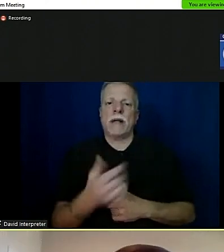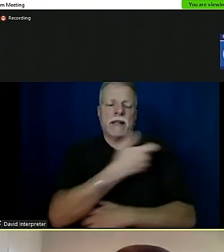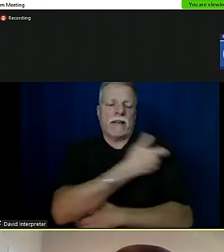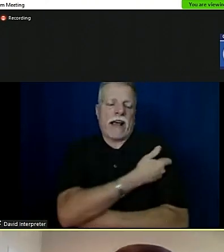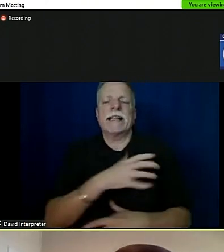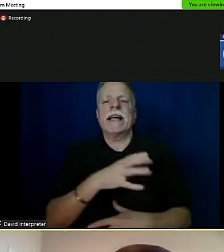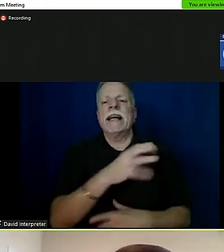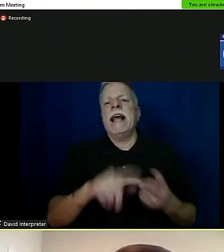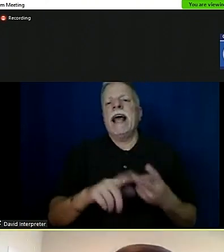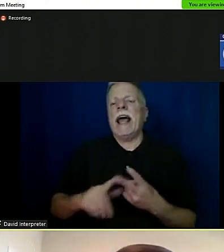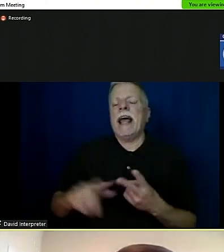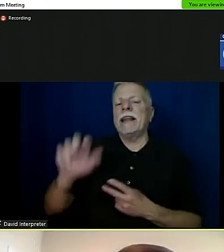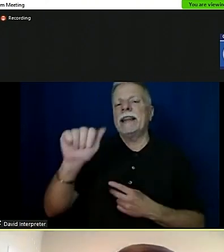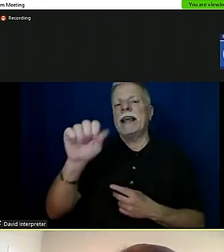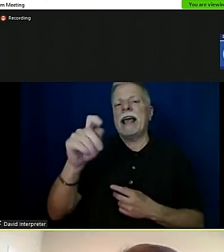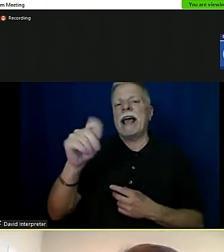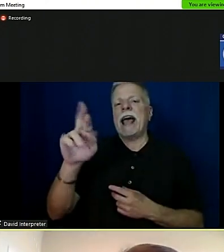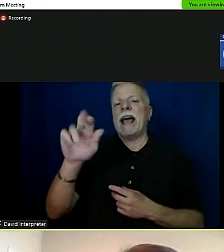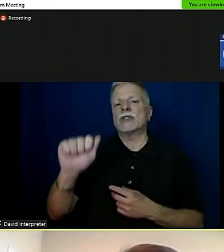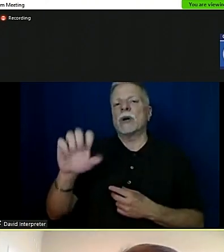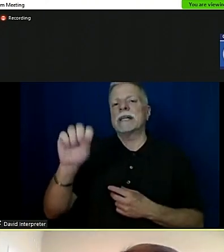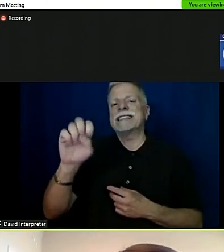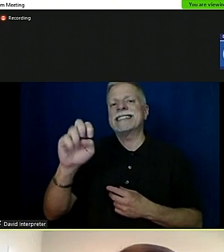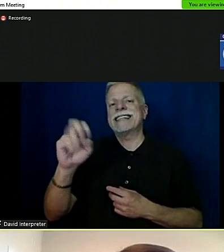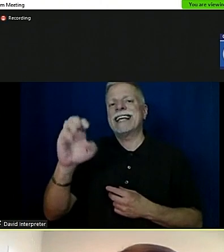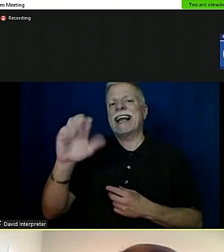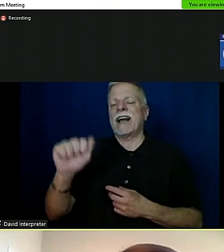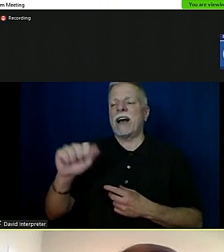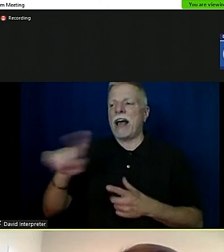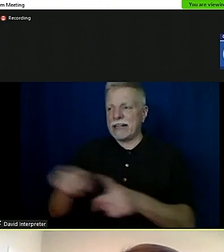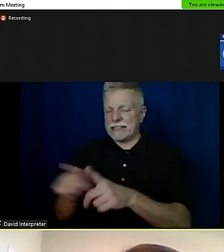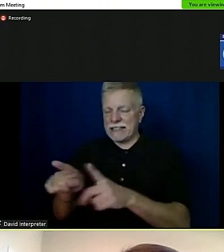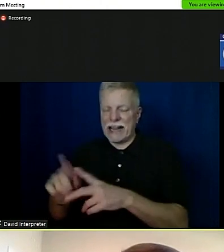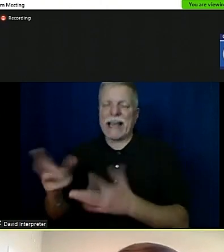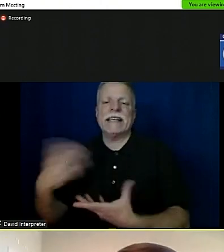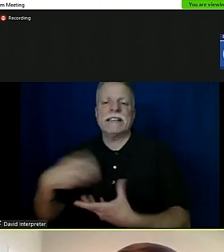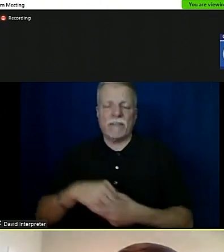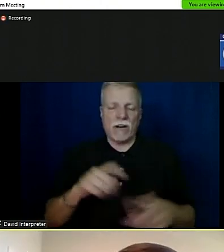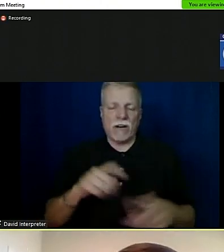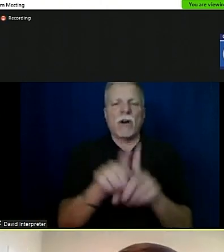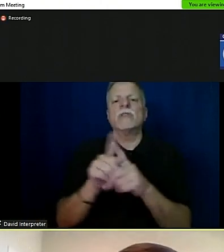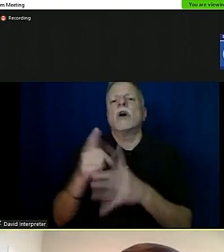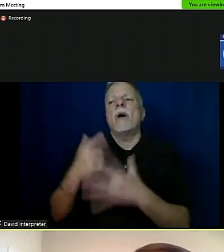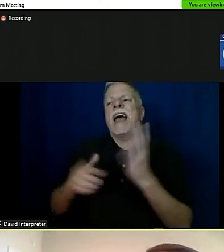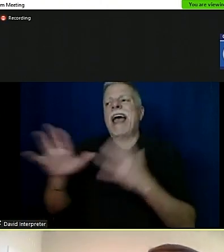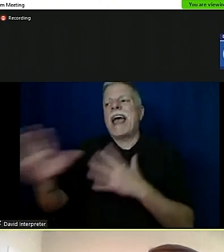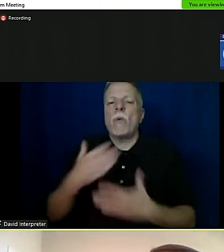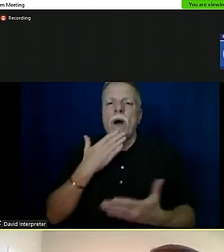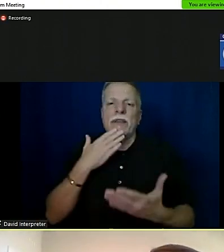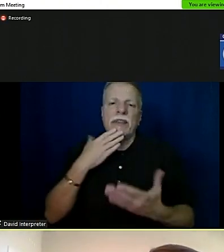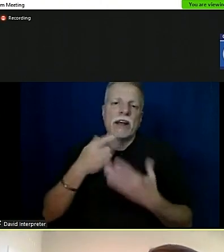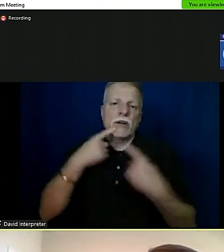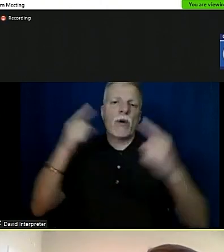AstraZeneca as that comes into play, and what their efficacy rates are.